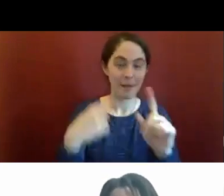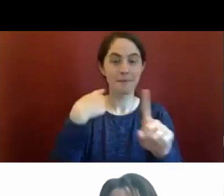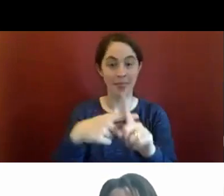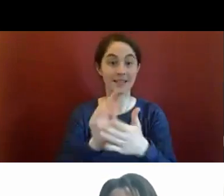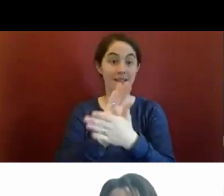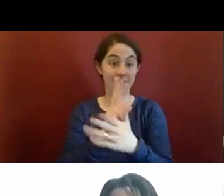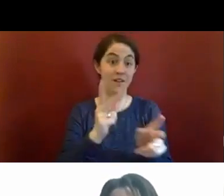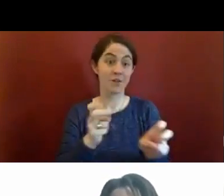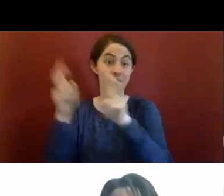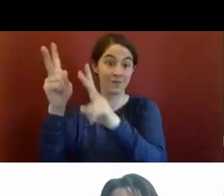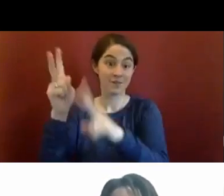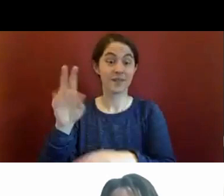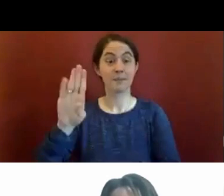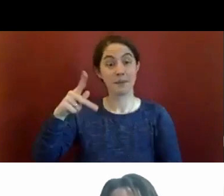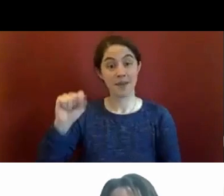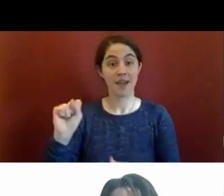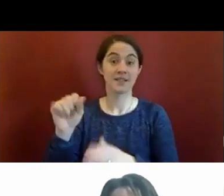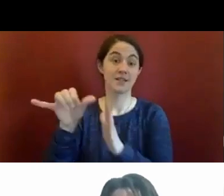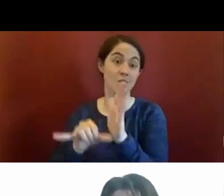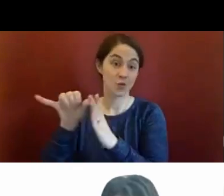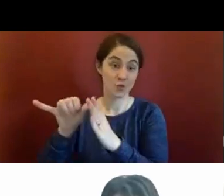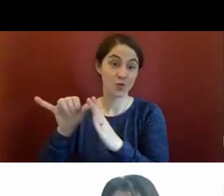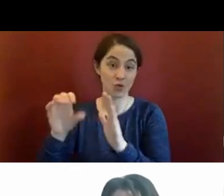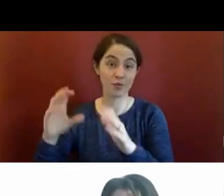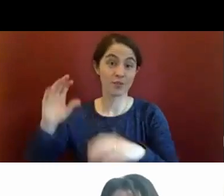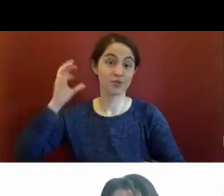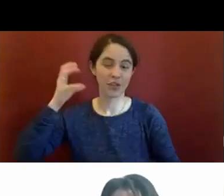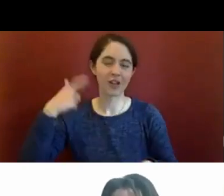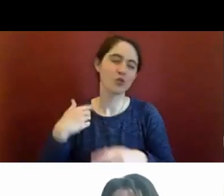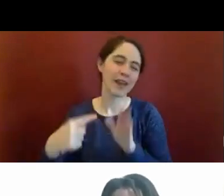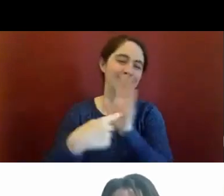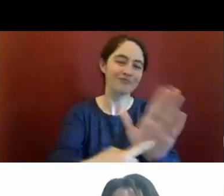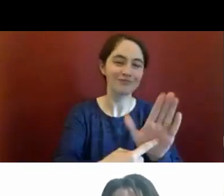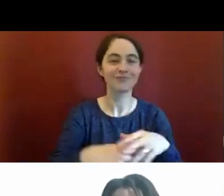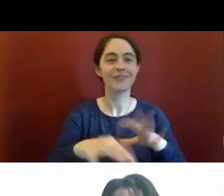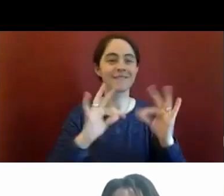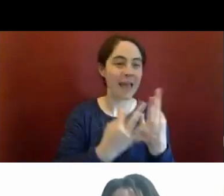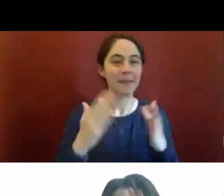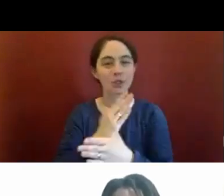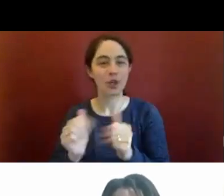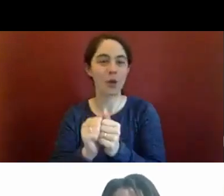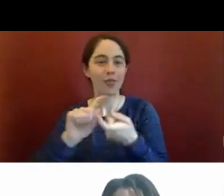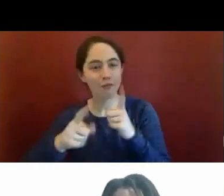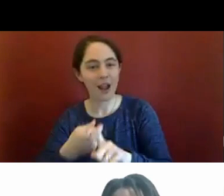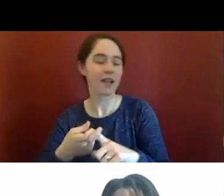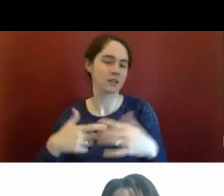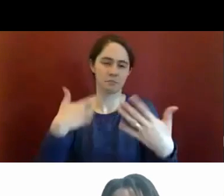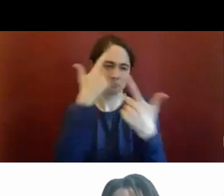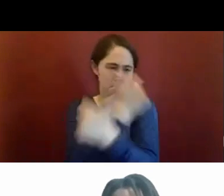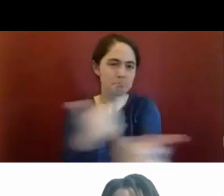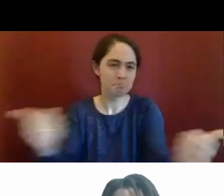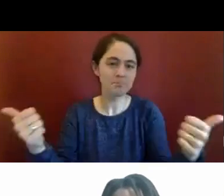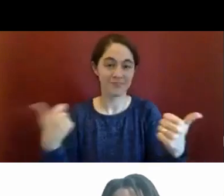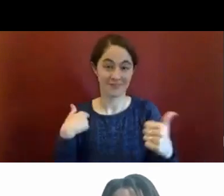BBS YouTube channel, so you can share with family members and friends, and spread the